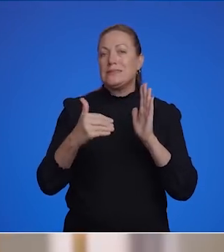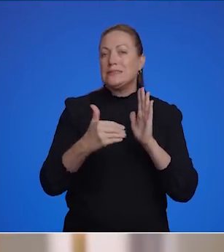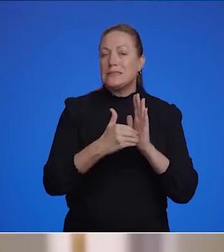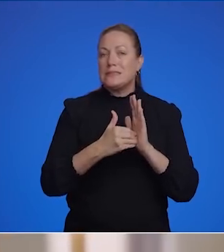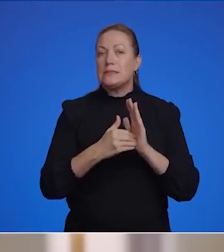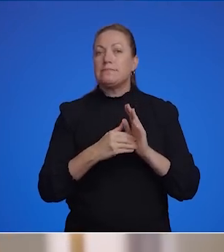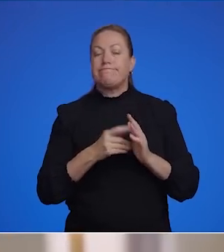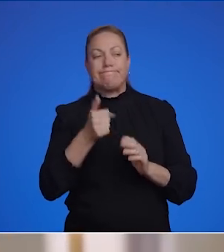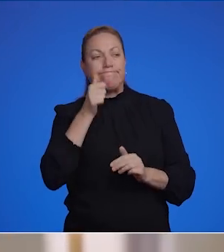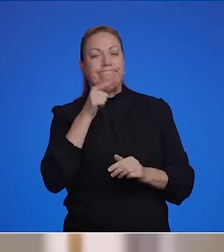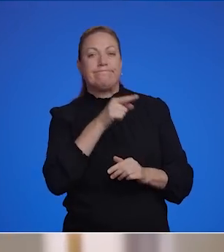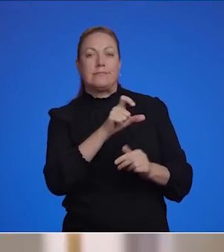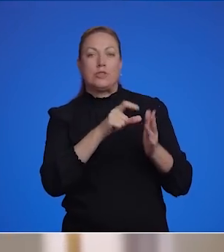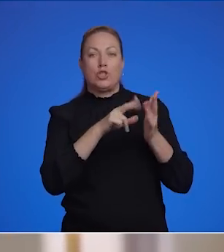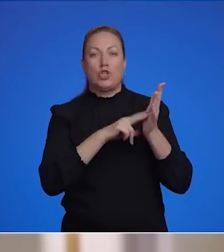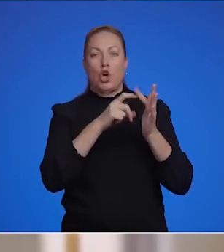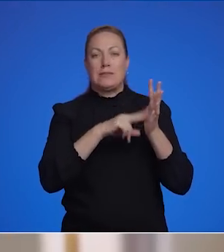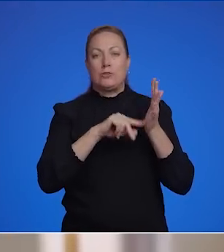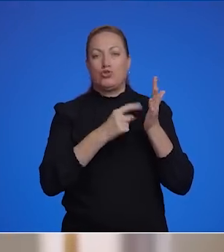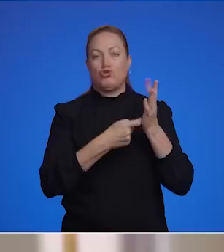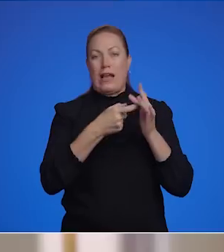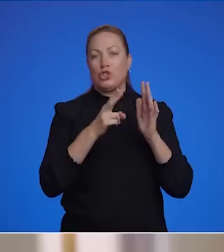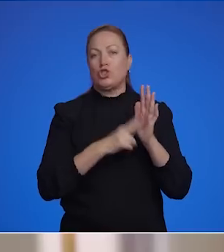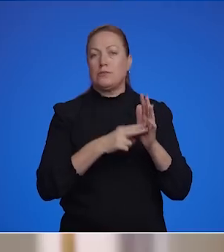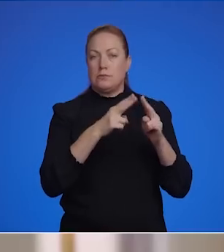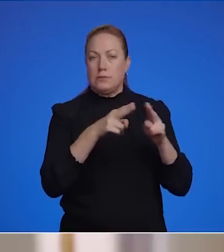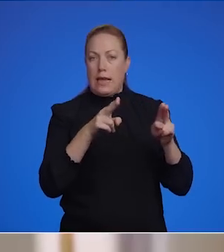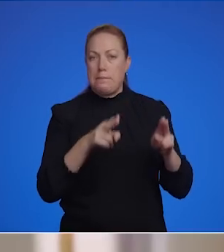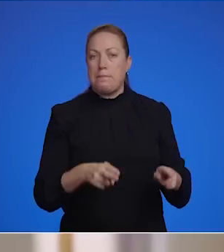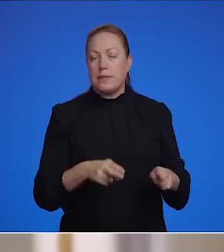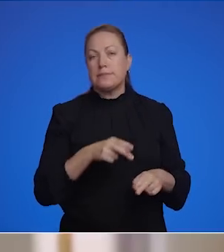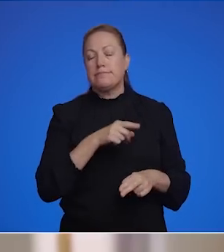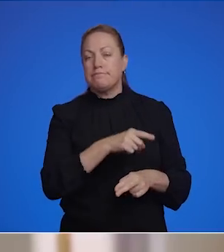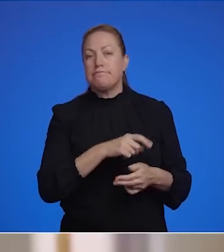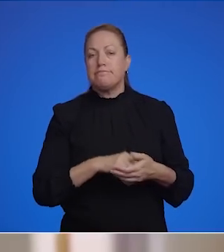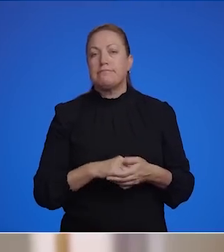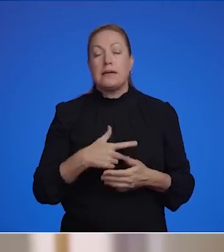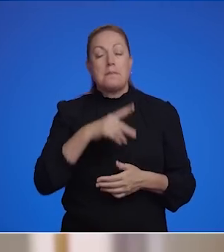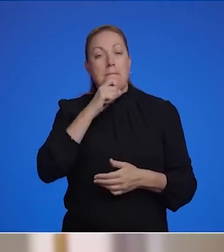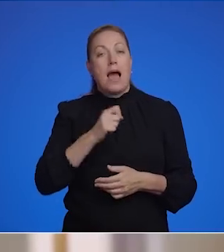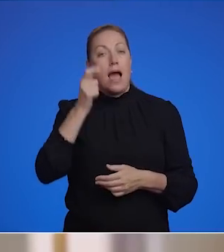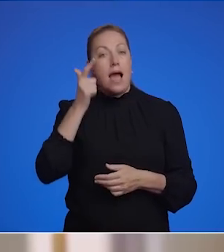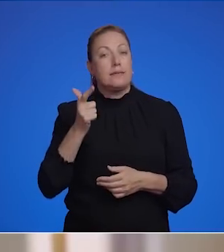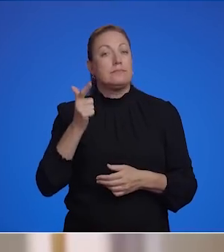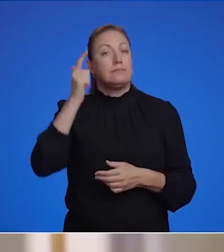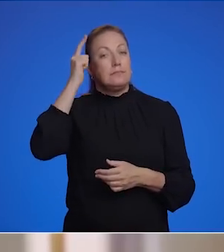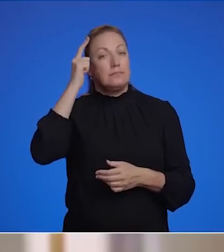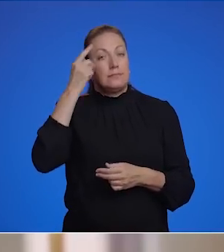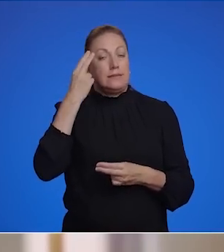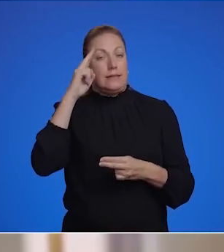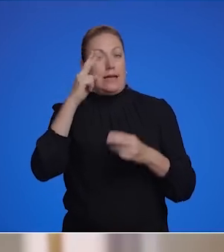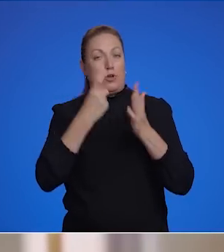notorious concentration camp in all of history. And the man in charge of Auschwitz was Rudolf